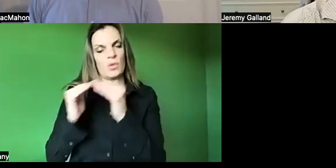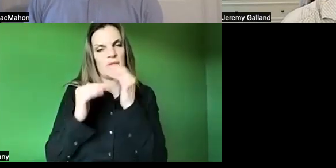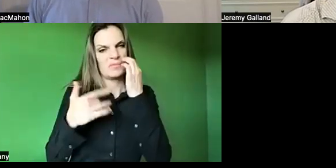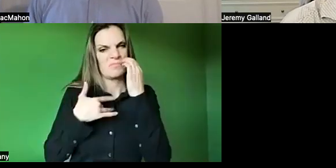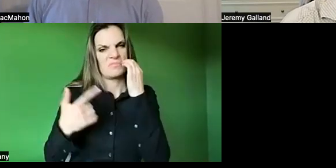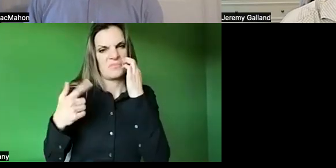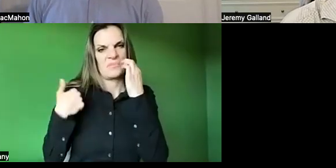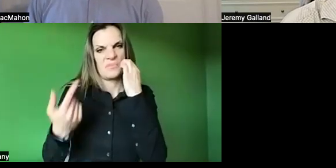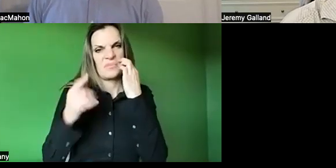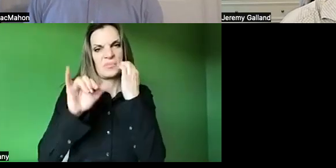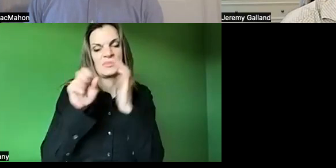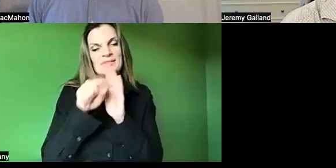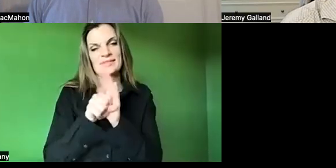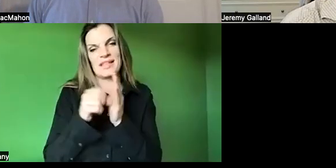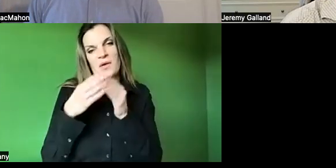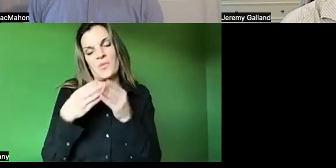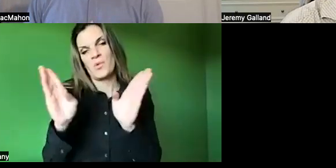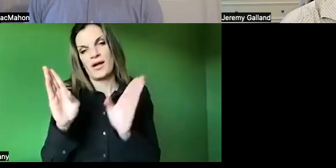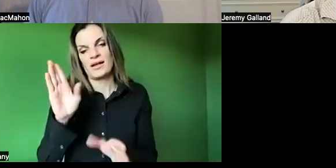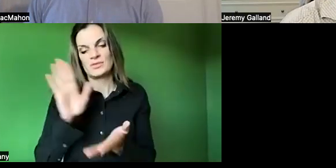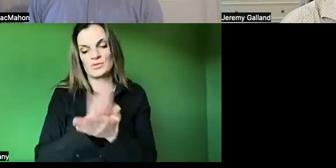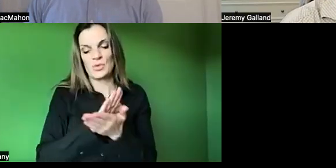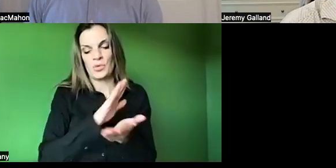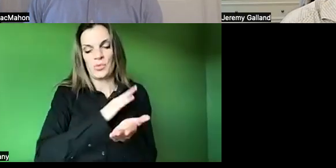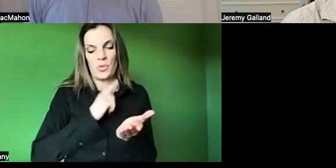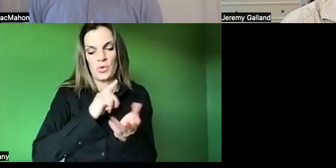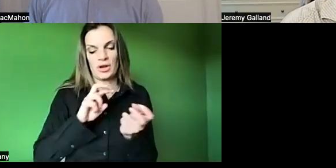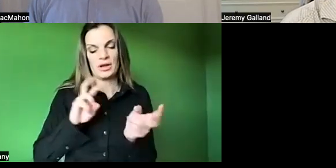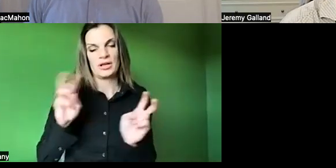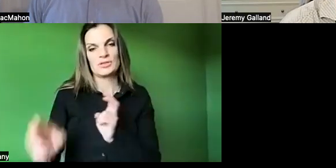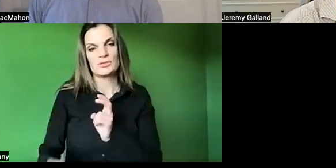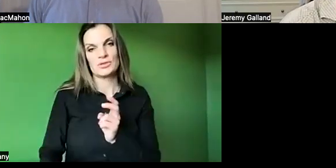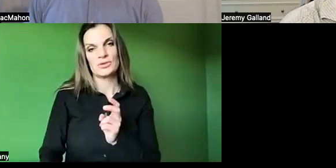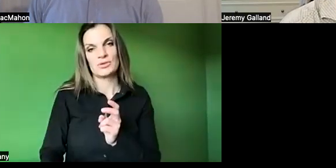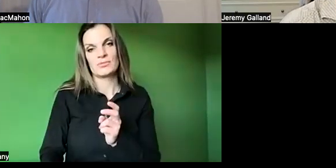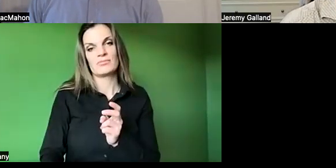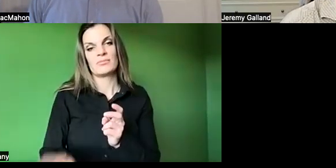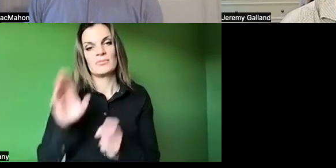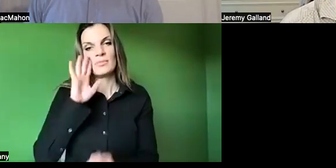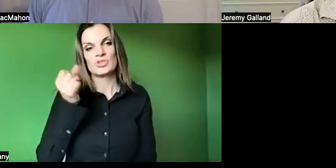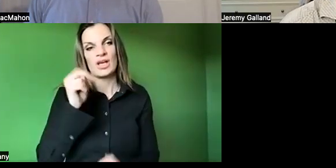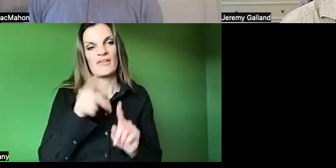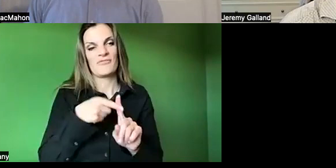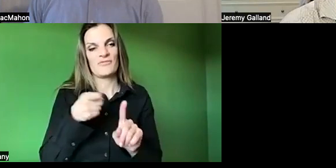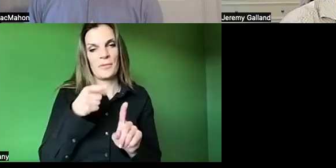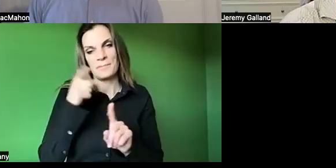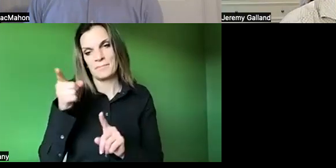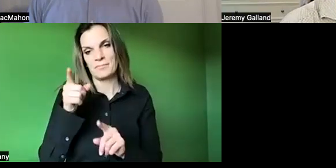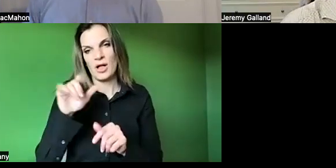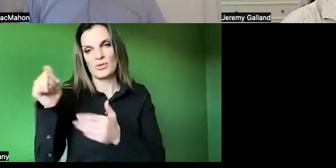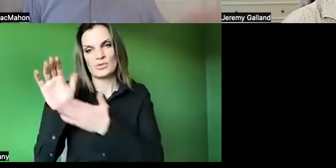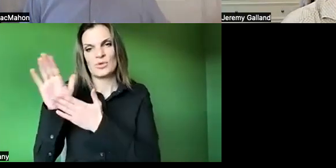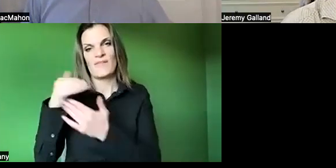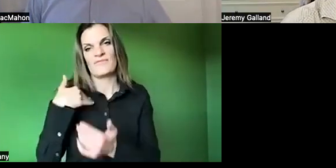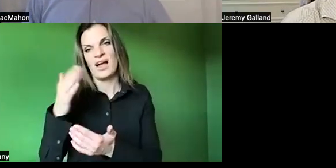a statewide school board issue. John's coming out of New Rochelle. They have 5 or 6 elementary